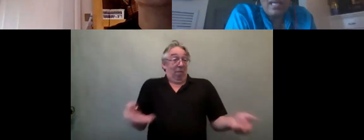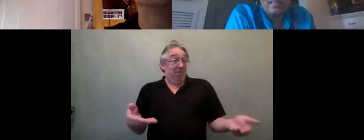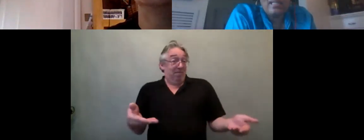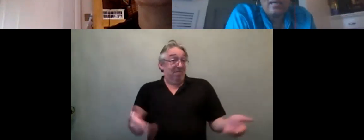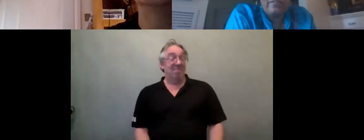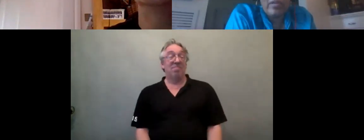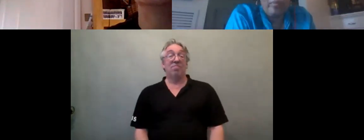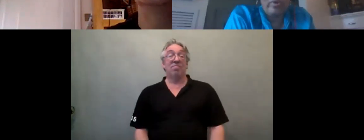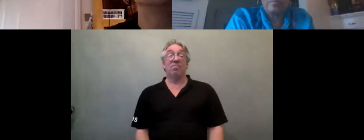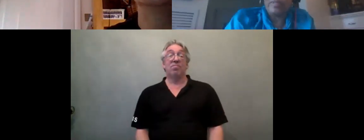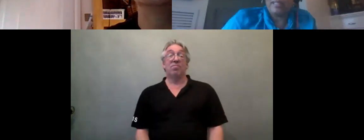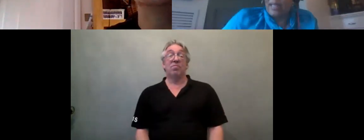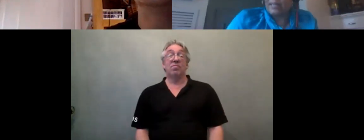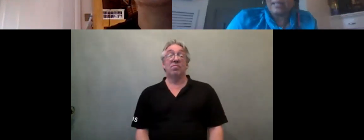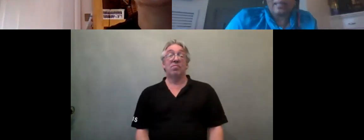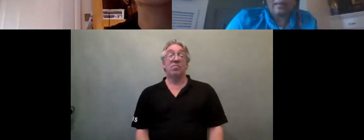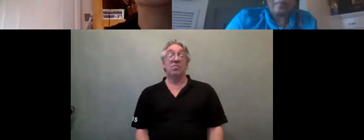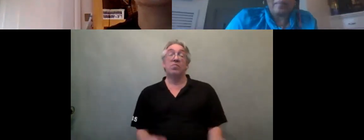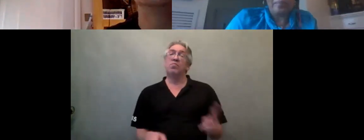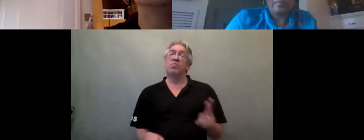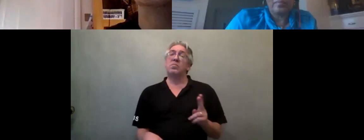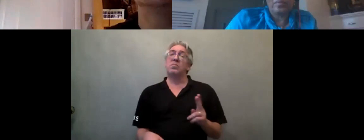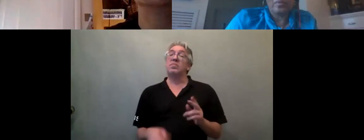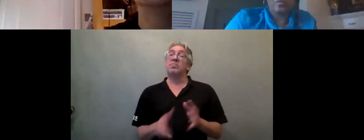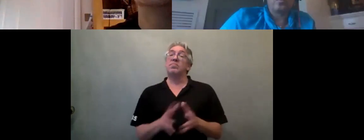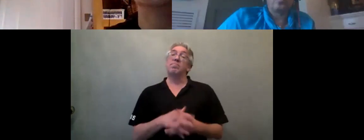And then I think a very important piece that